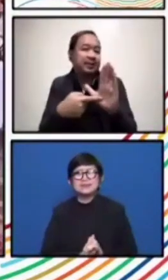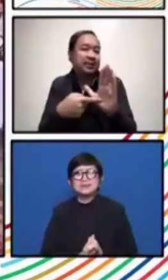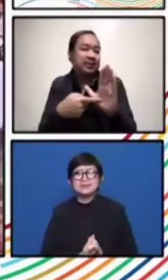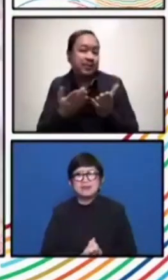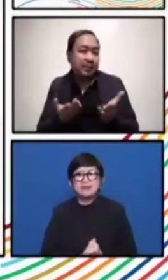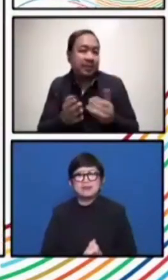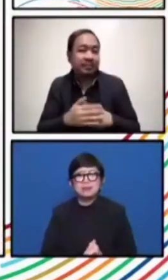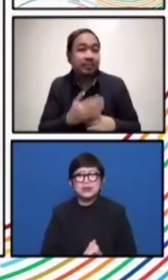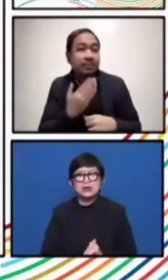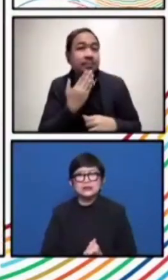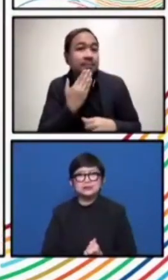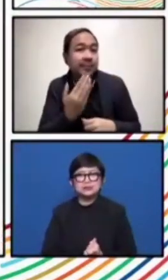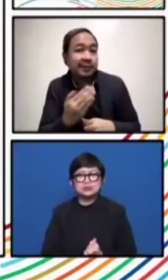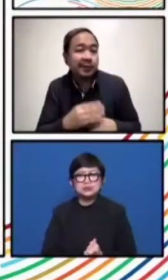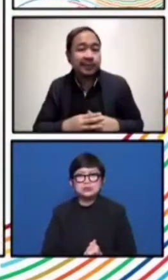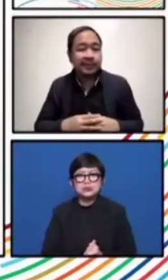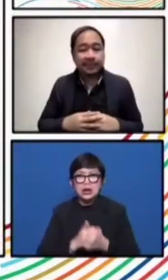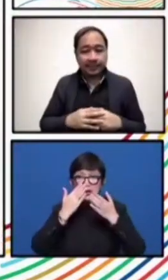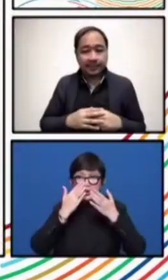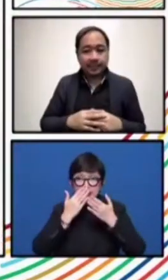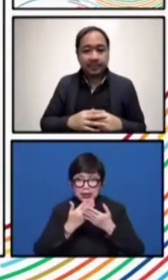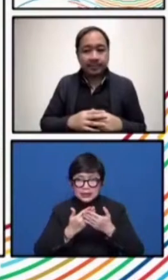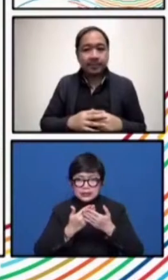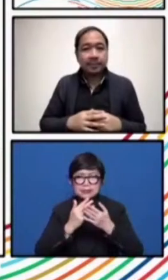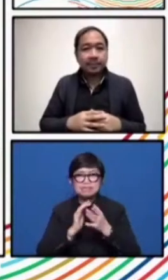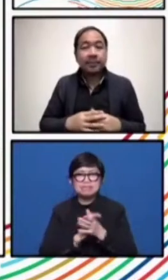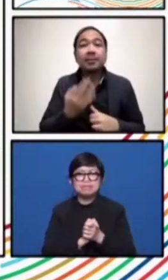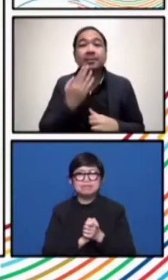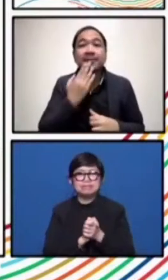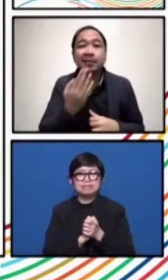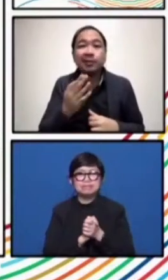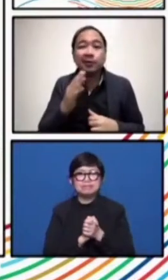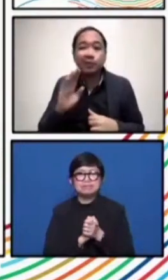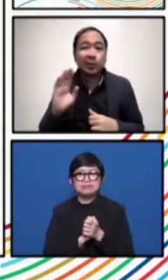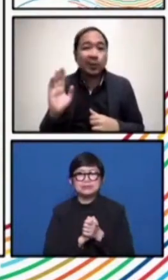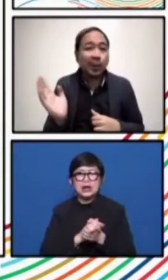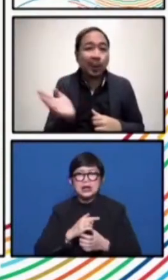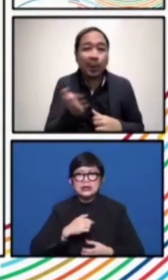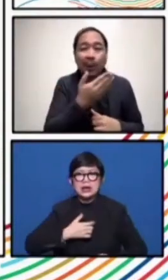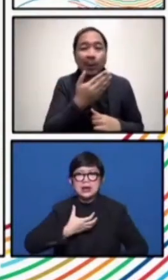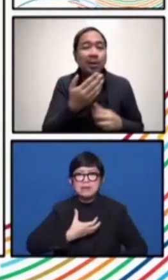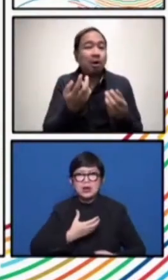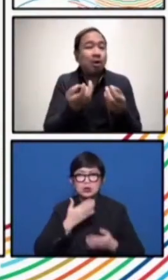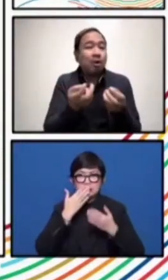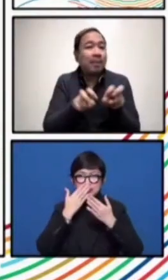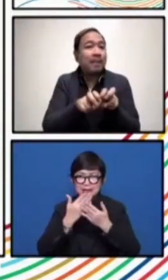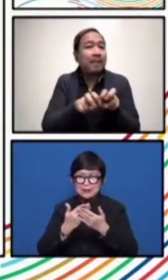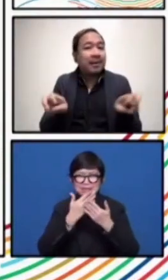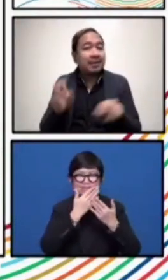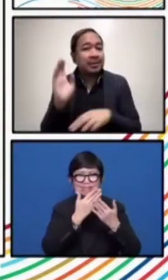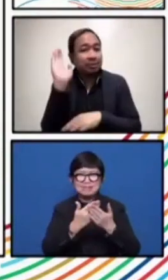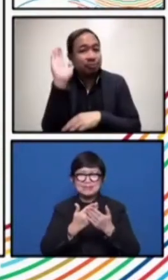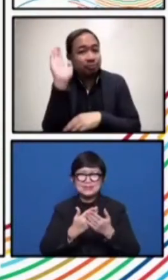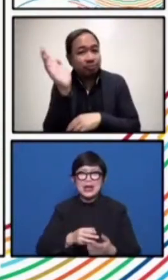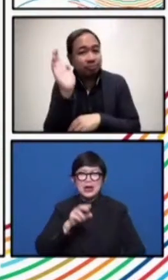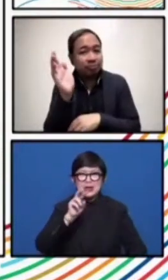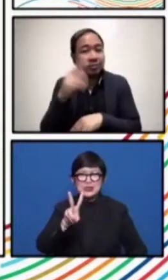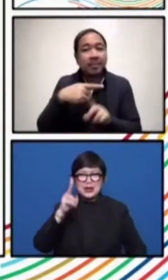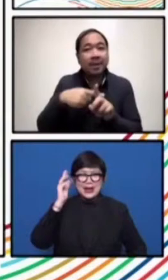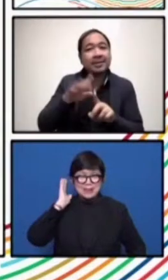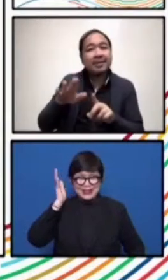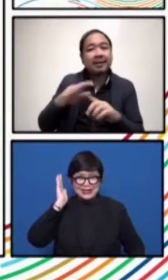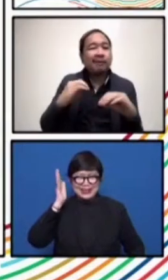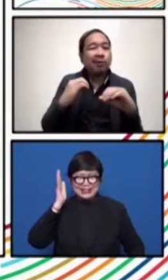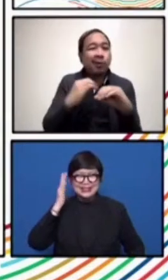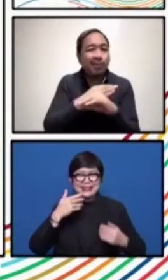thank you very much and I'd like to thank all our panelists and our two commentators for their insights and it's now